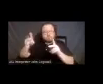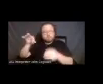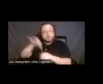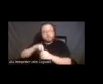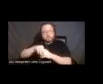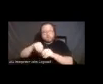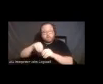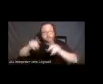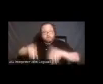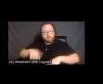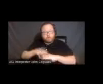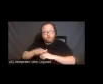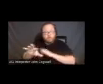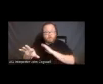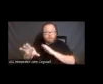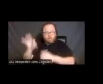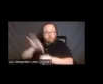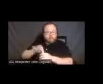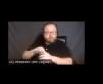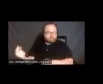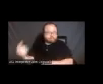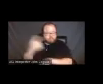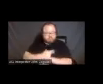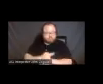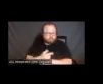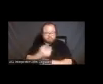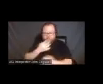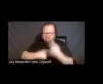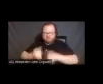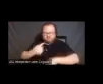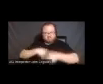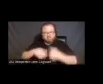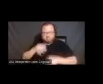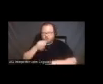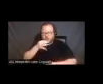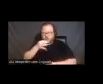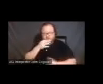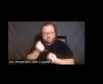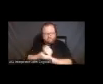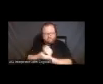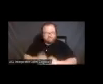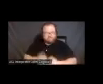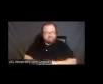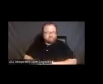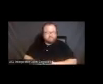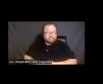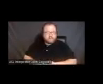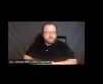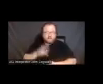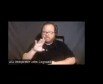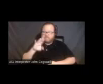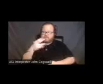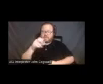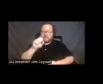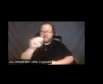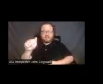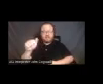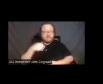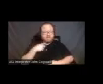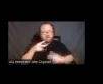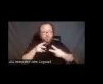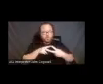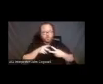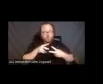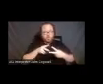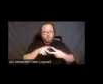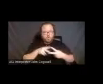on election day. It's all coming up very soon. The Behavioral Service Act actually has two